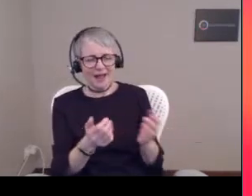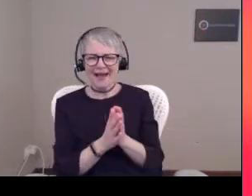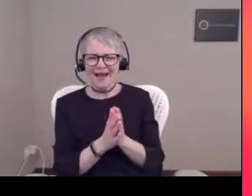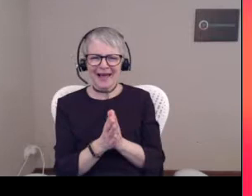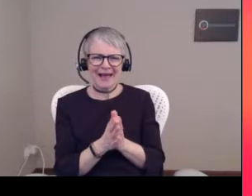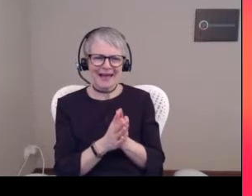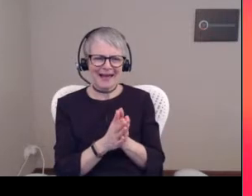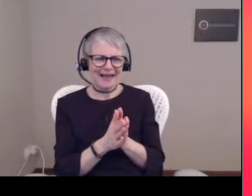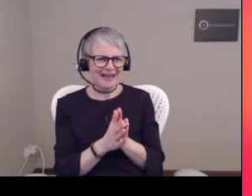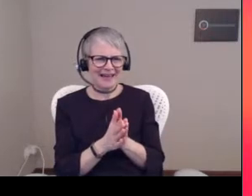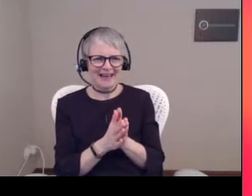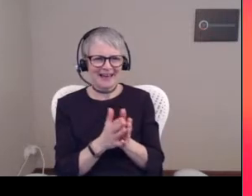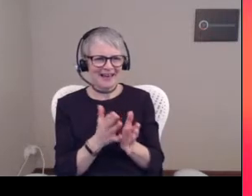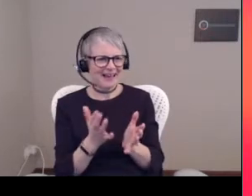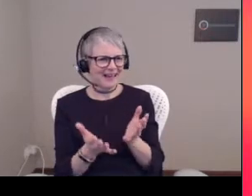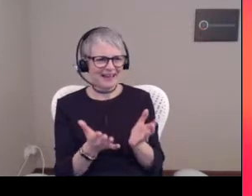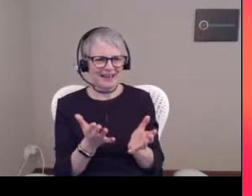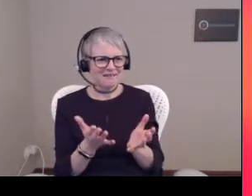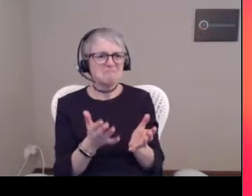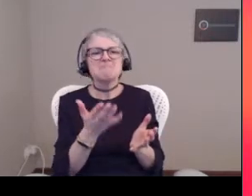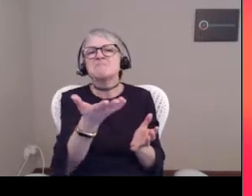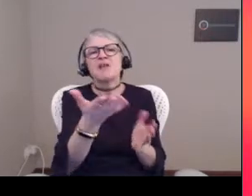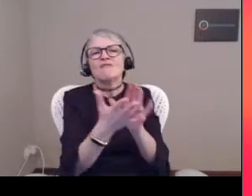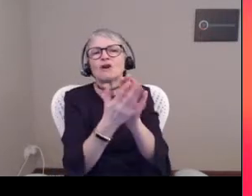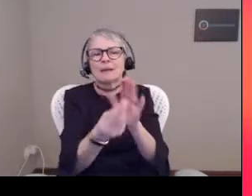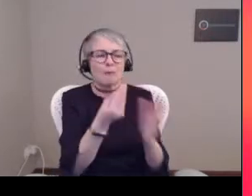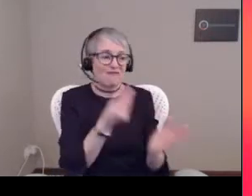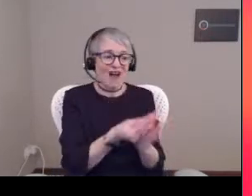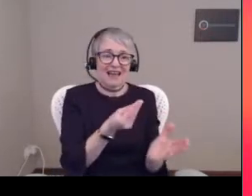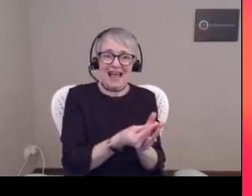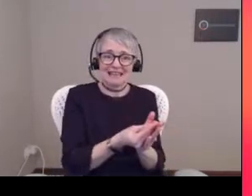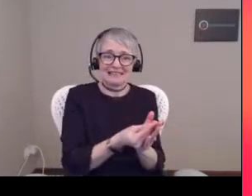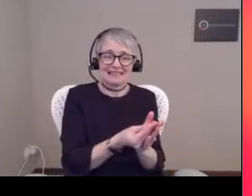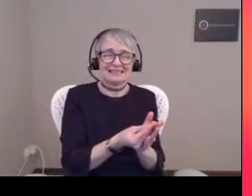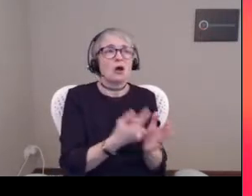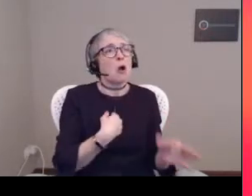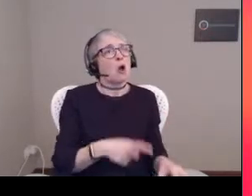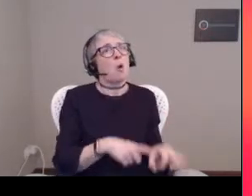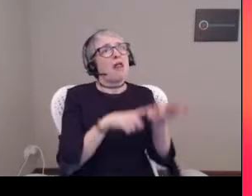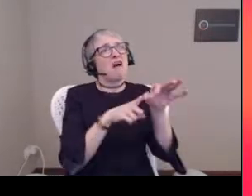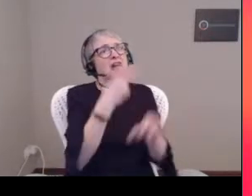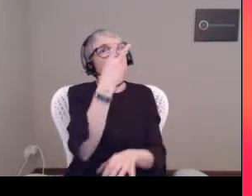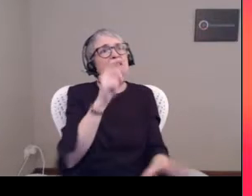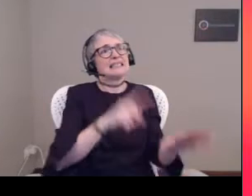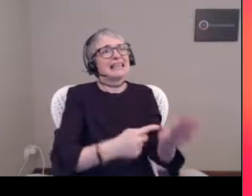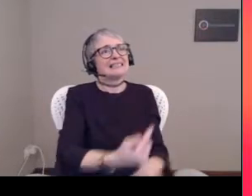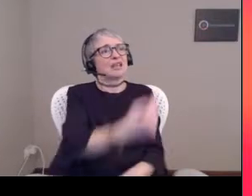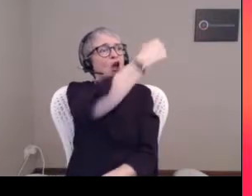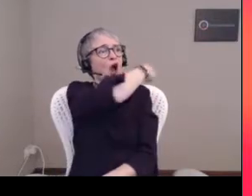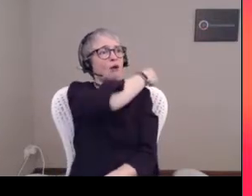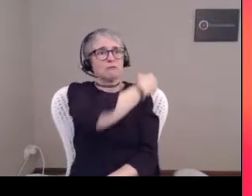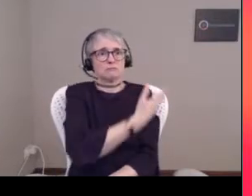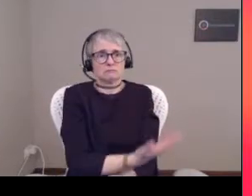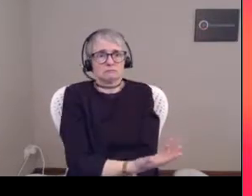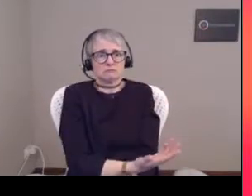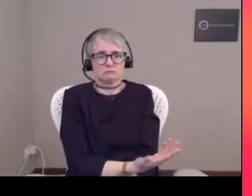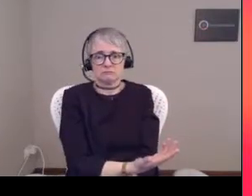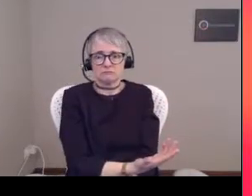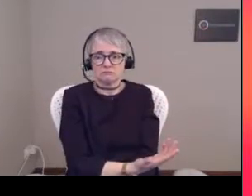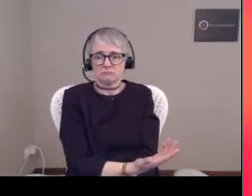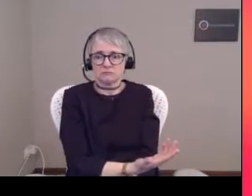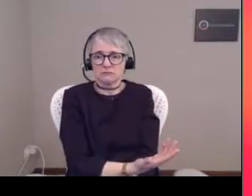If, for example, if you're a finance professional and you qualified accountant from 20 years ago, absolutely not. It's if you're going to bring that wealth